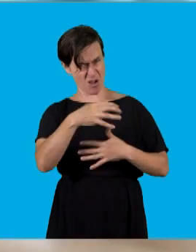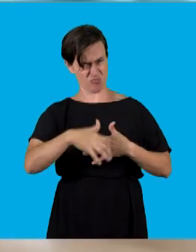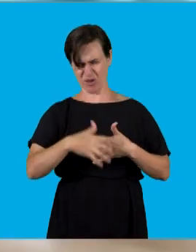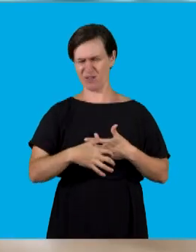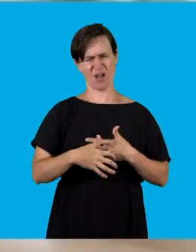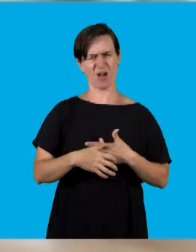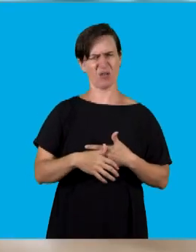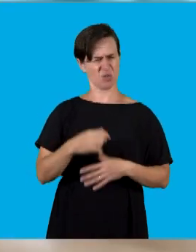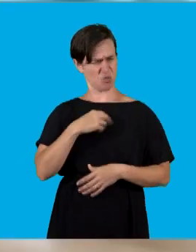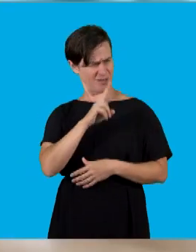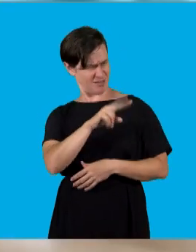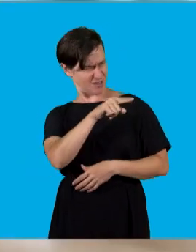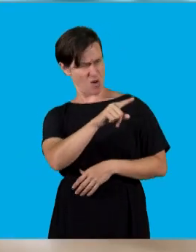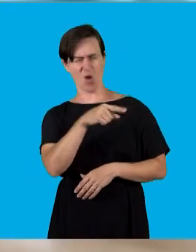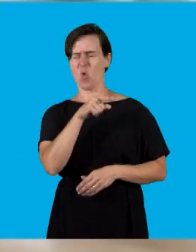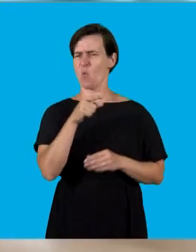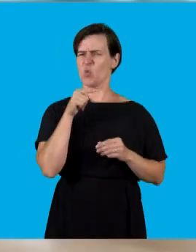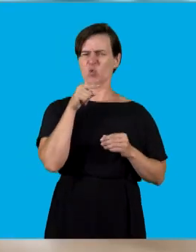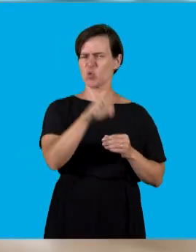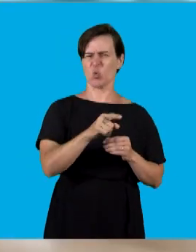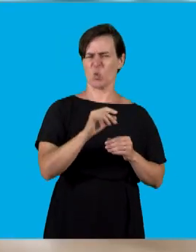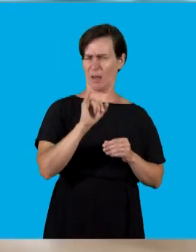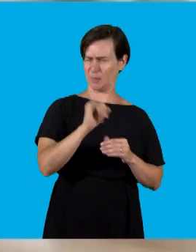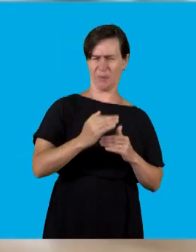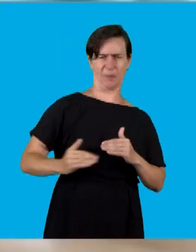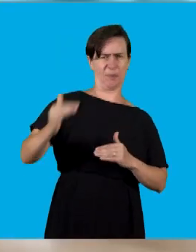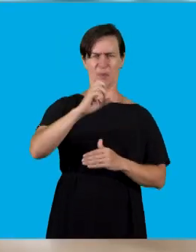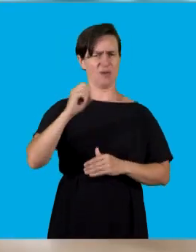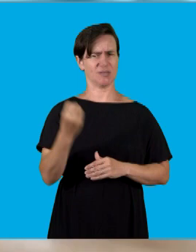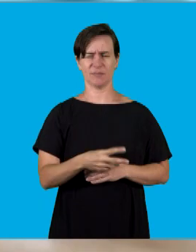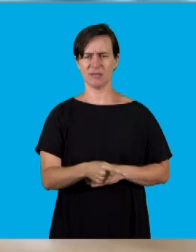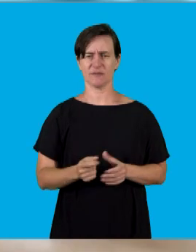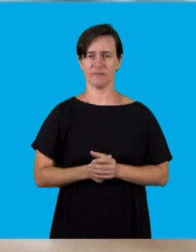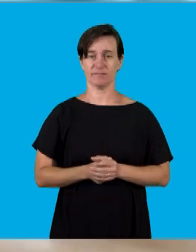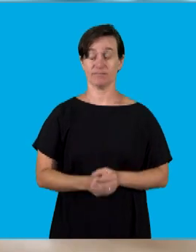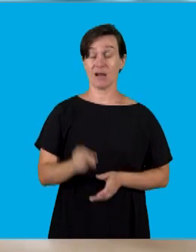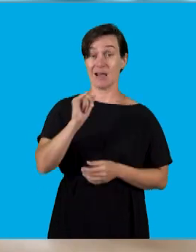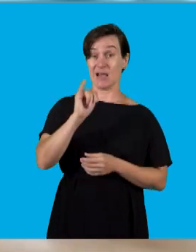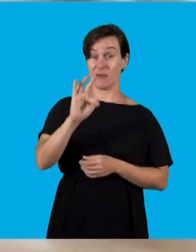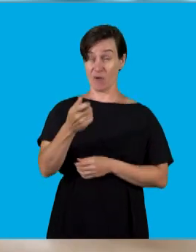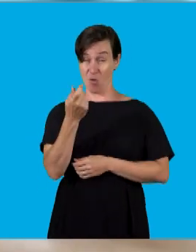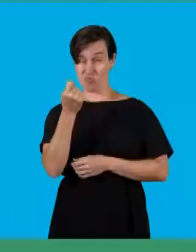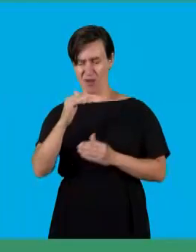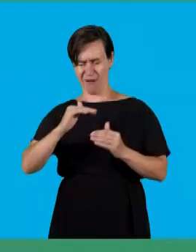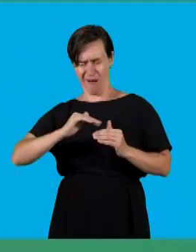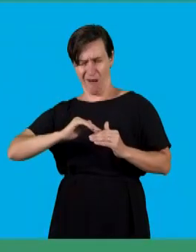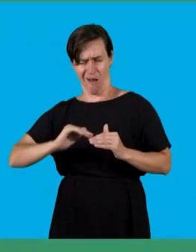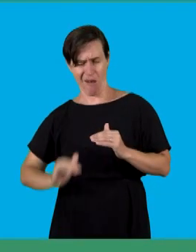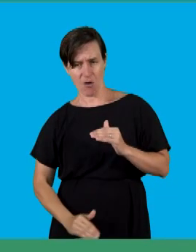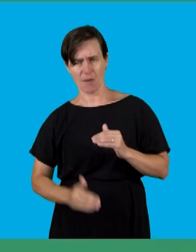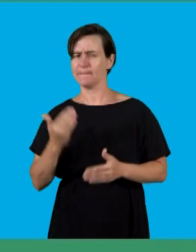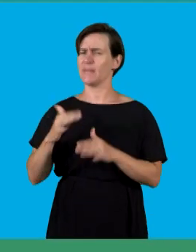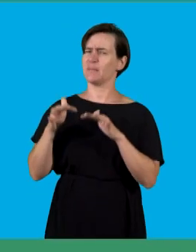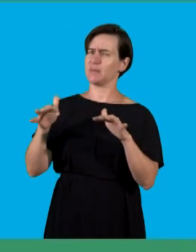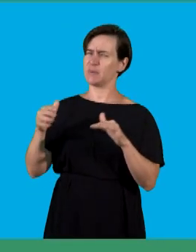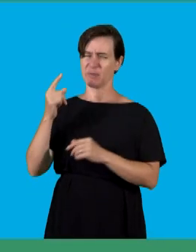the bread because we can see that this price is being inflated. But if the price is too low,